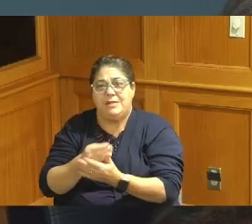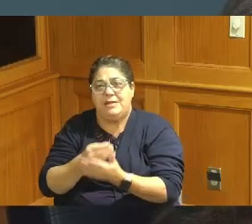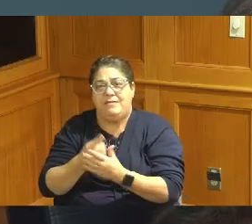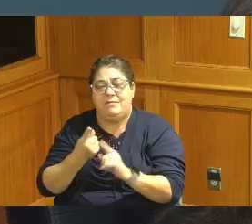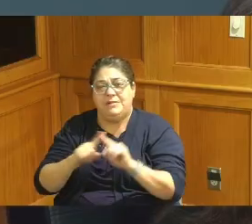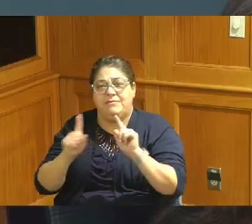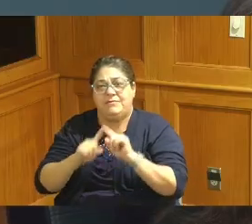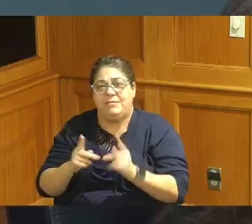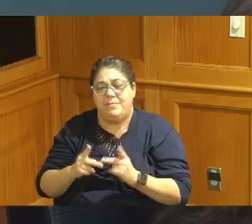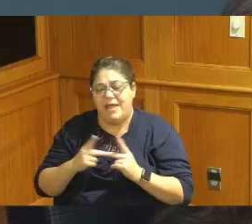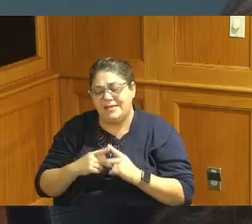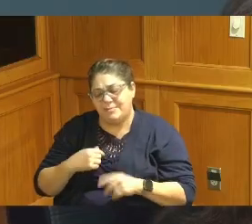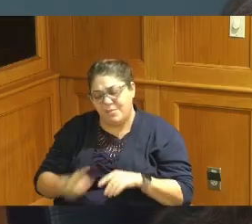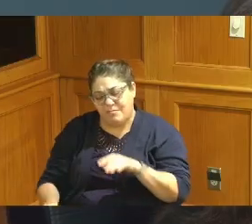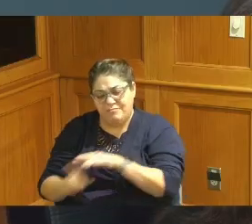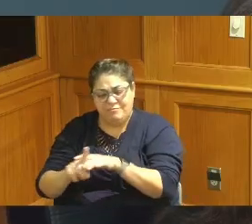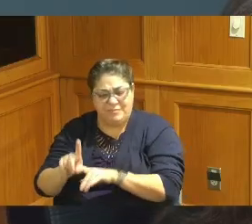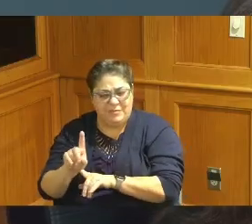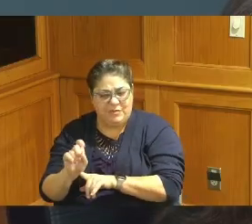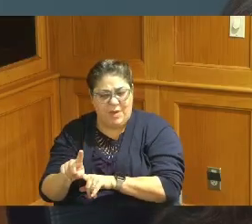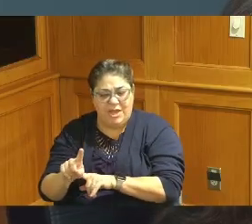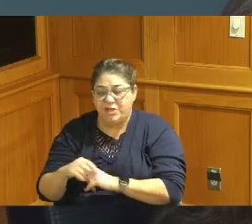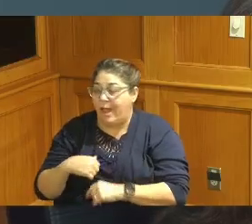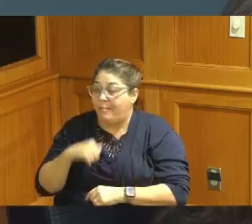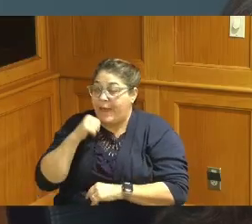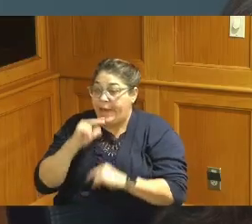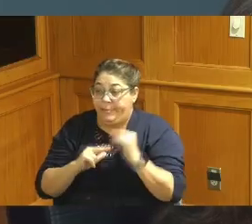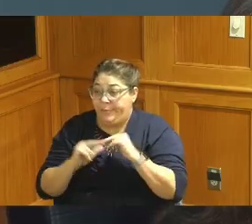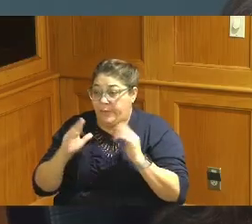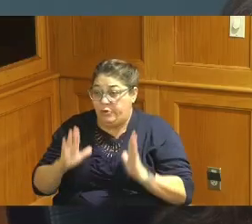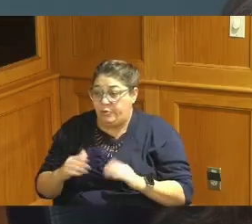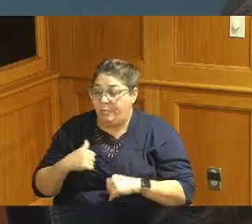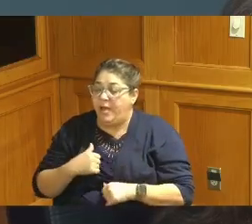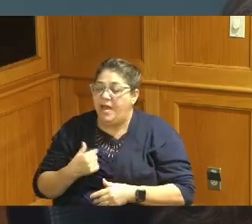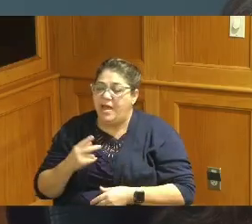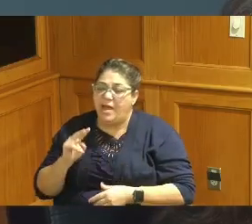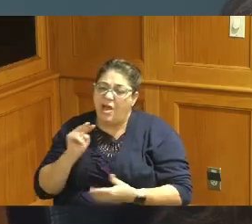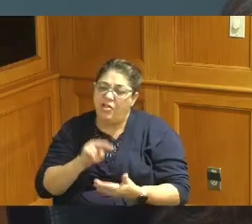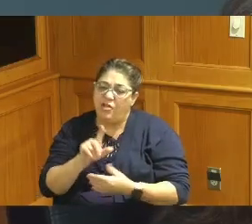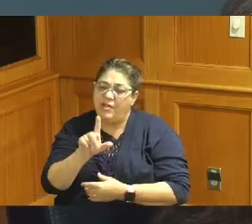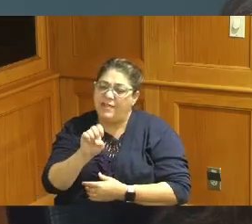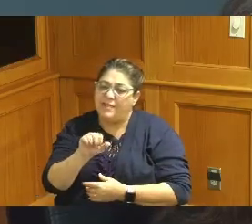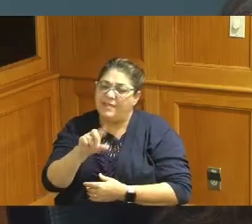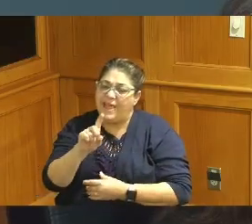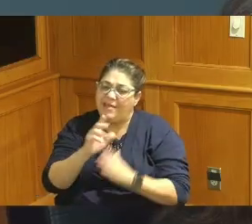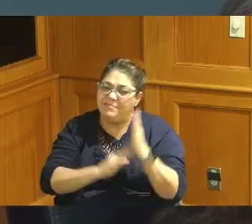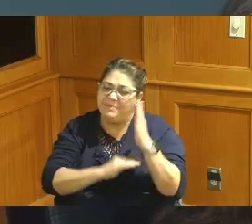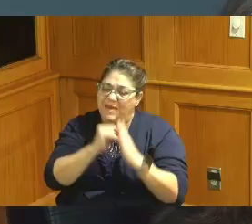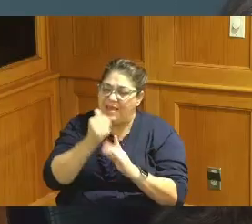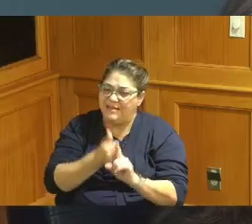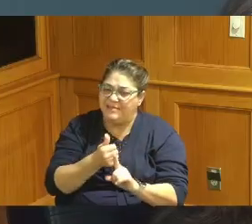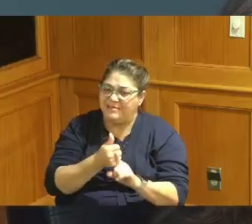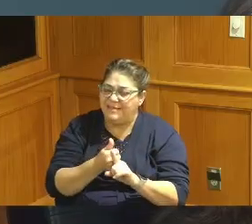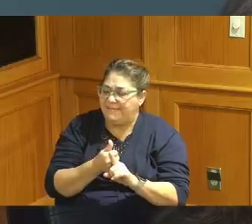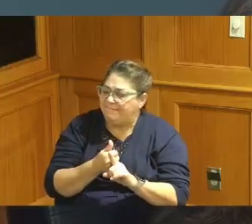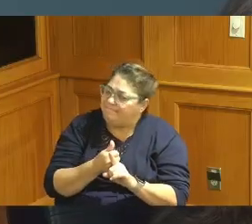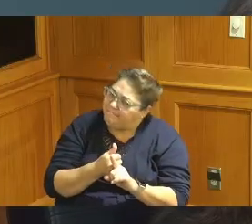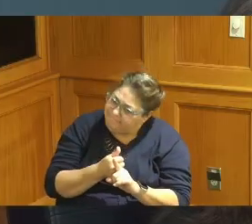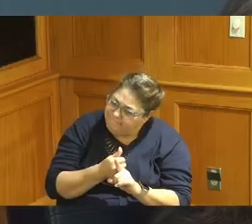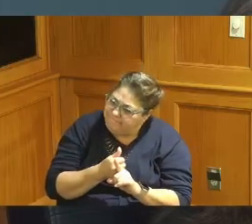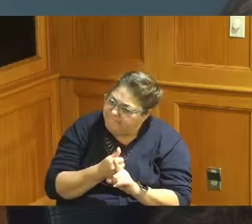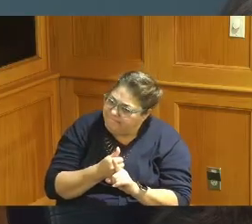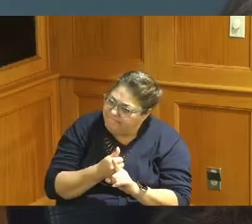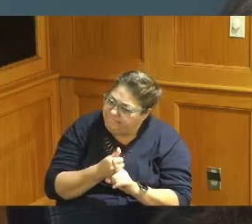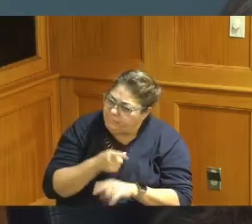I just had a question. I'm not a builder or anything like that, but as we look at lead, I would think when you mentioned